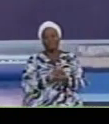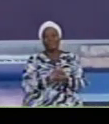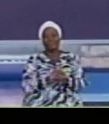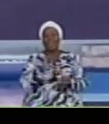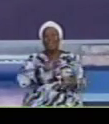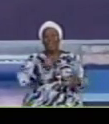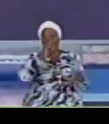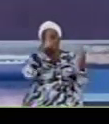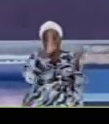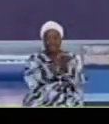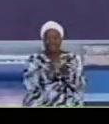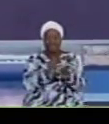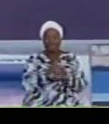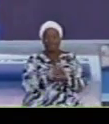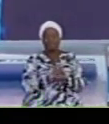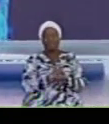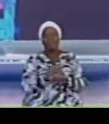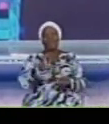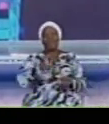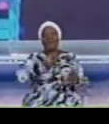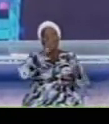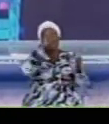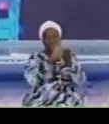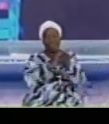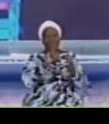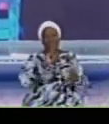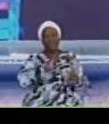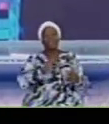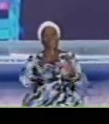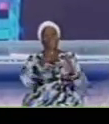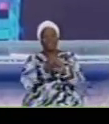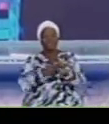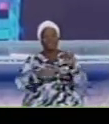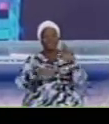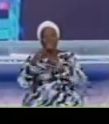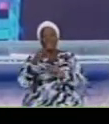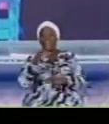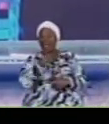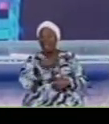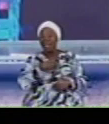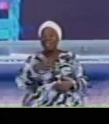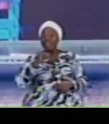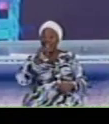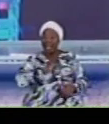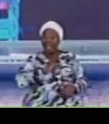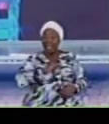Amen. I believe. Amen. I believe. I receive.